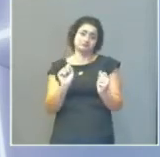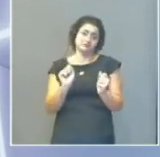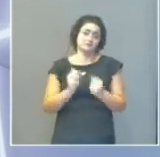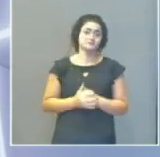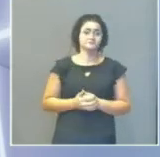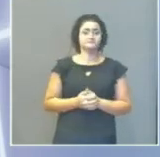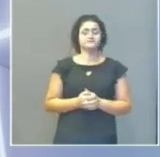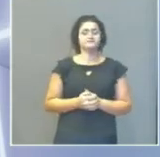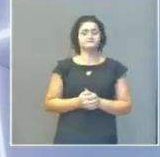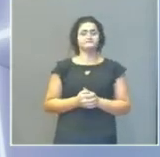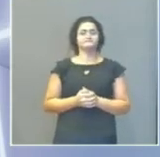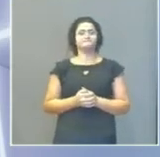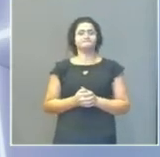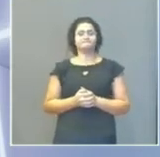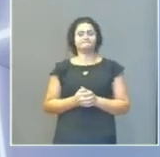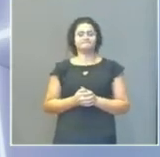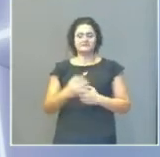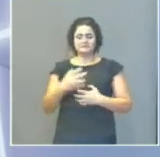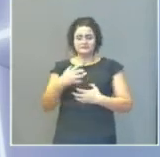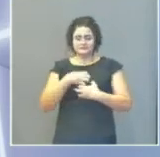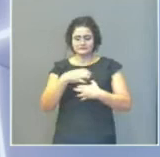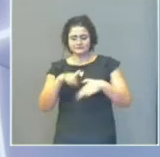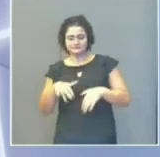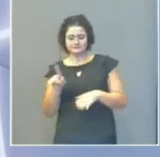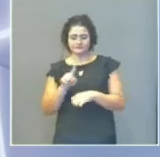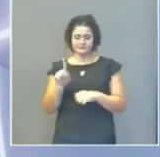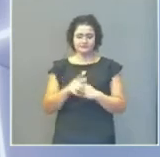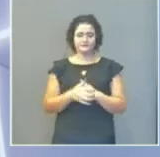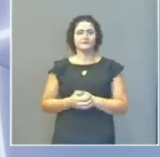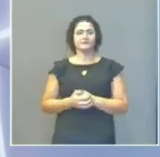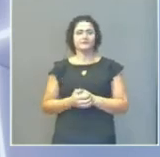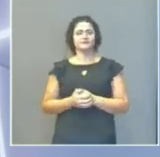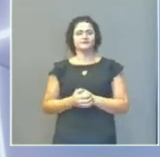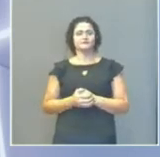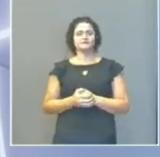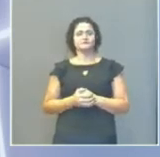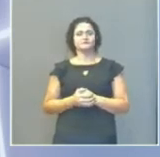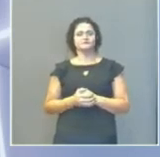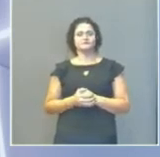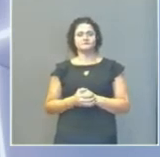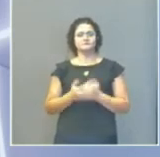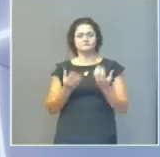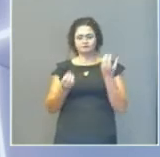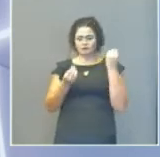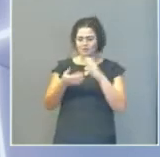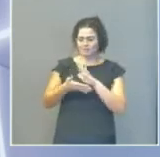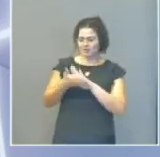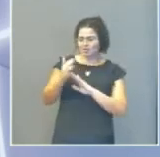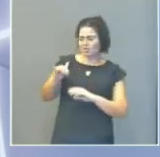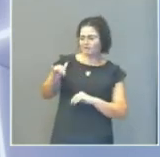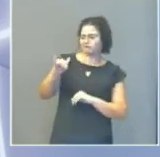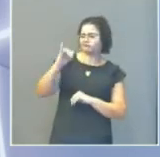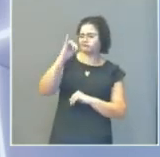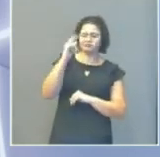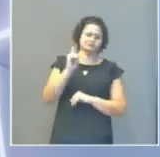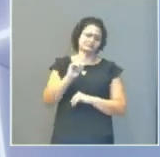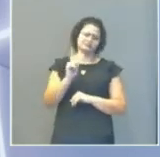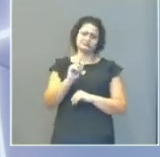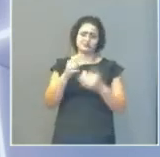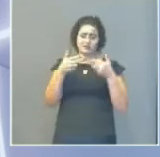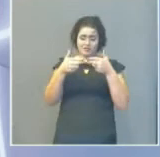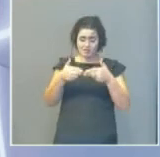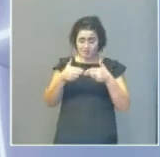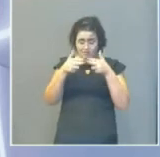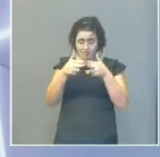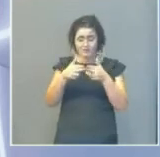uncomfortable. This wasn't just flying economy class. This was a slave ship. It was a vessel